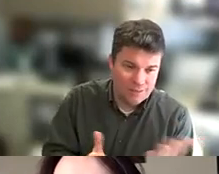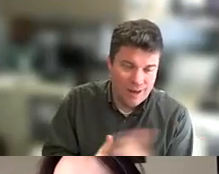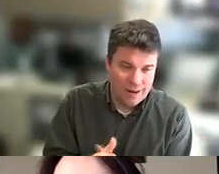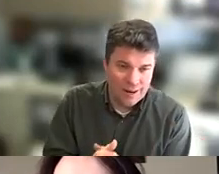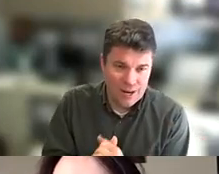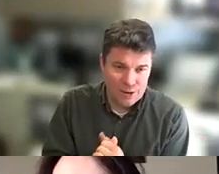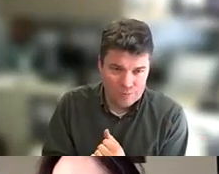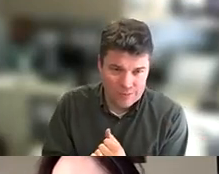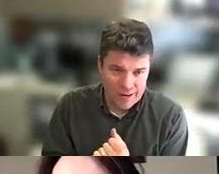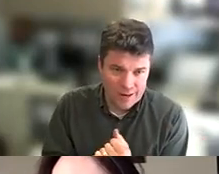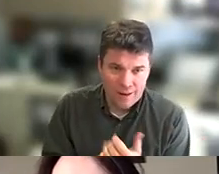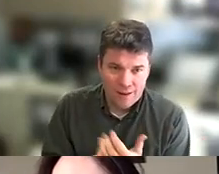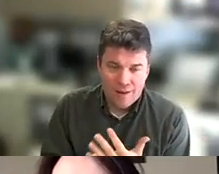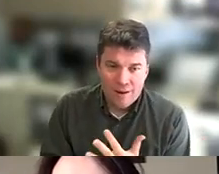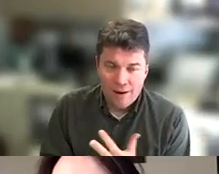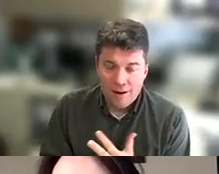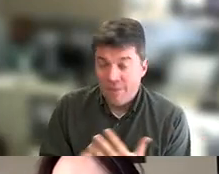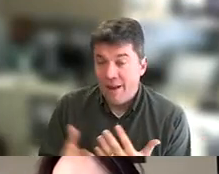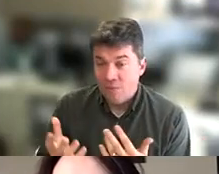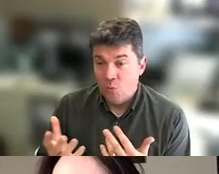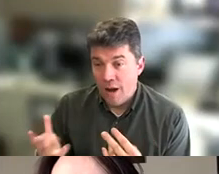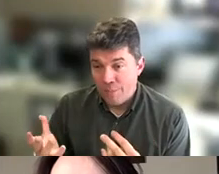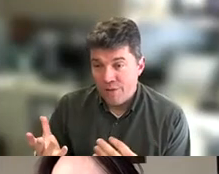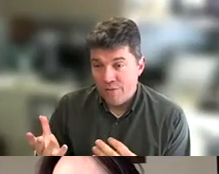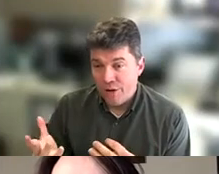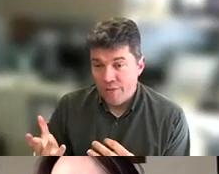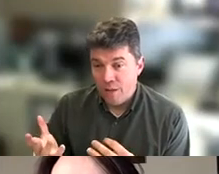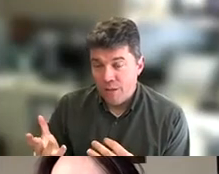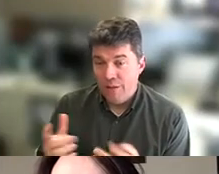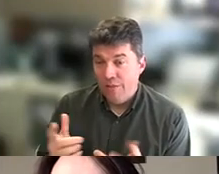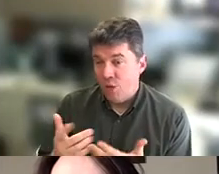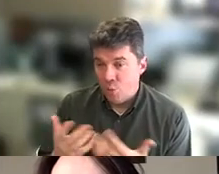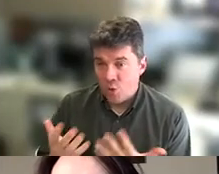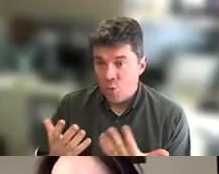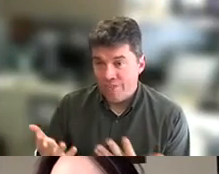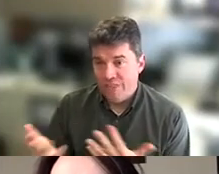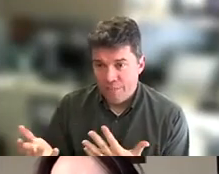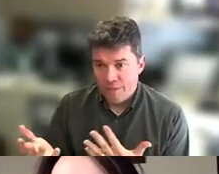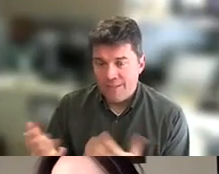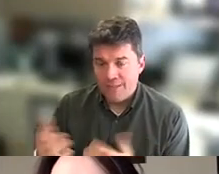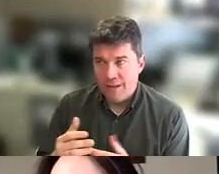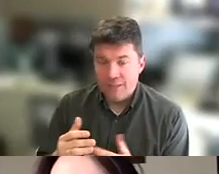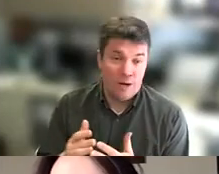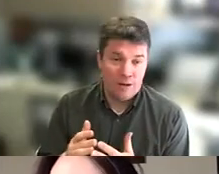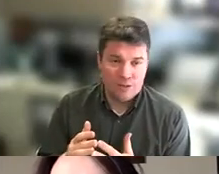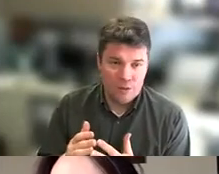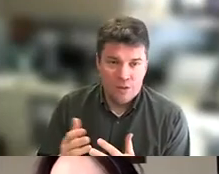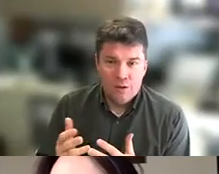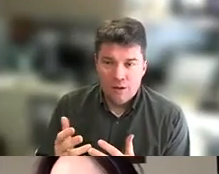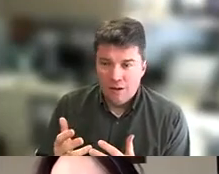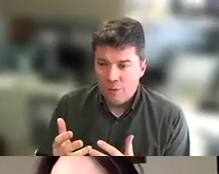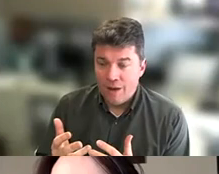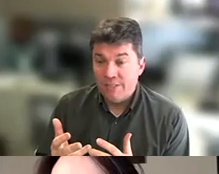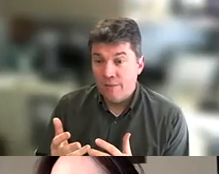comes to taking a classroom setting. But that is one option there available, and they do work with families as well.